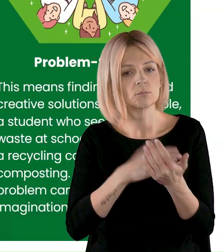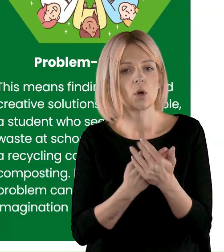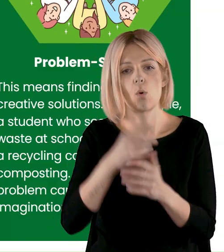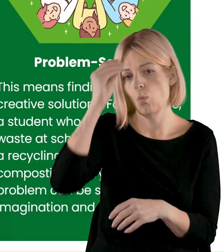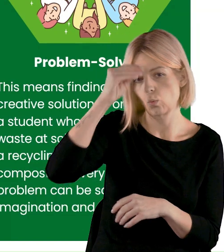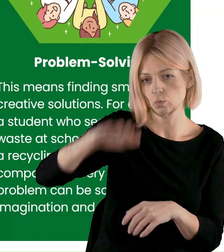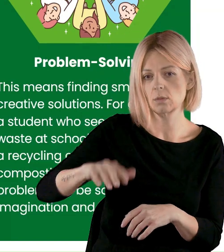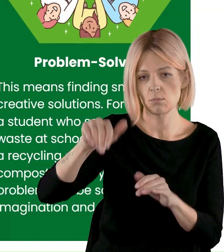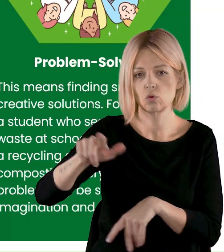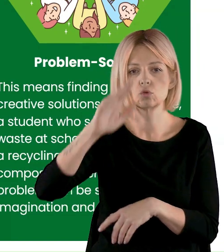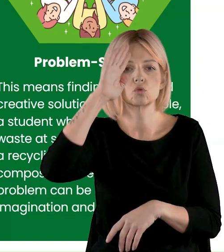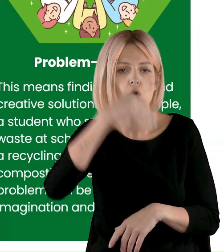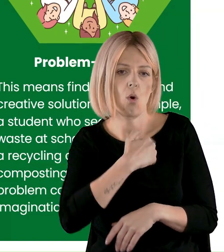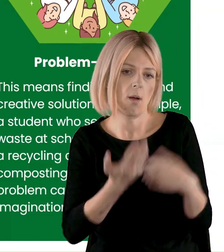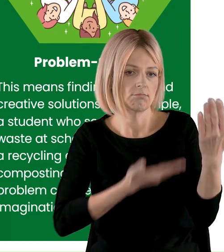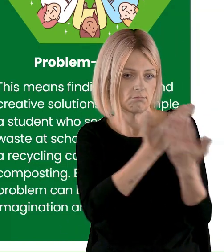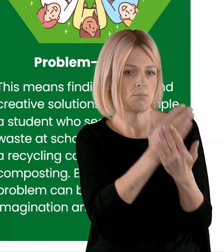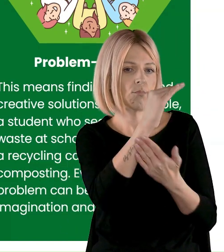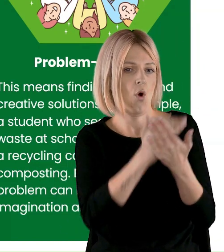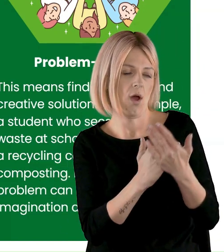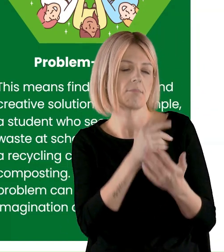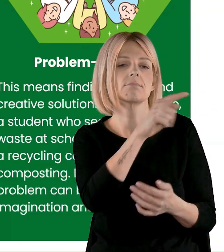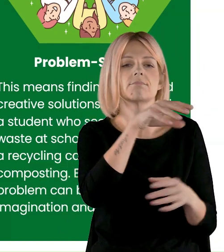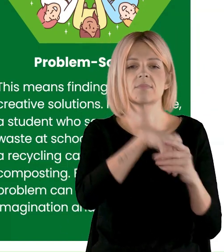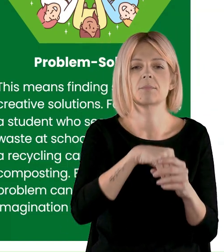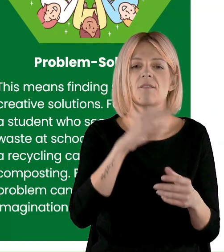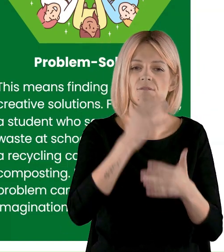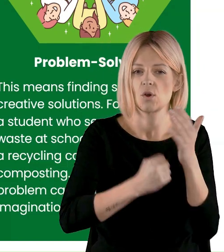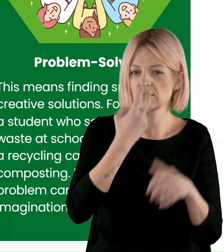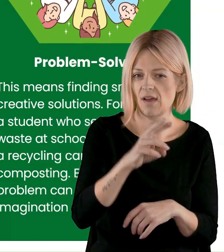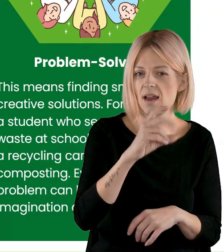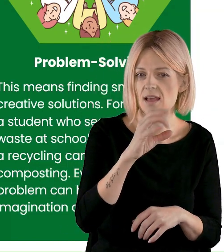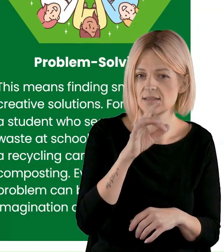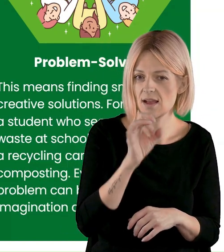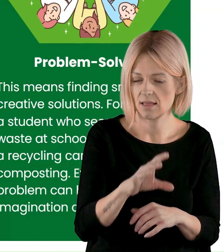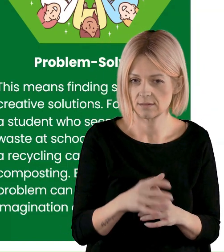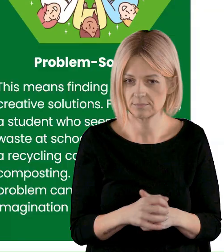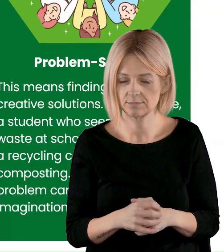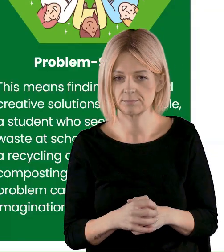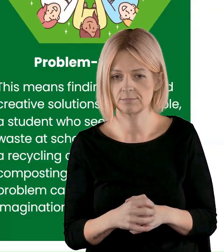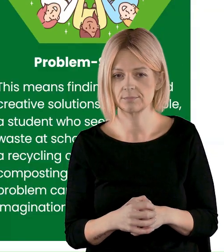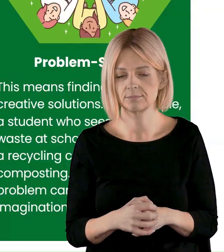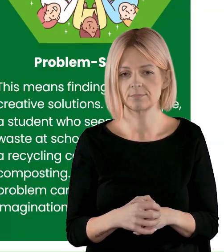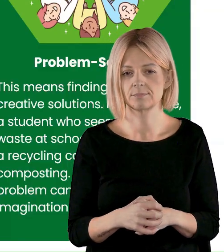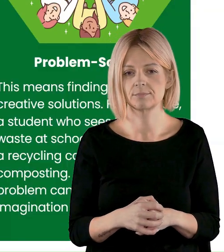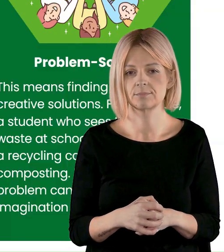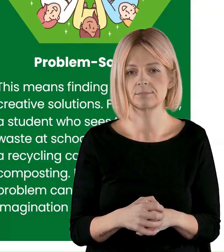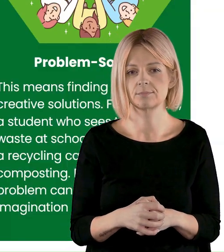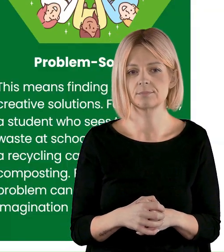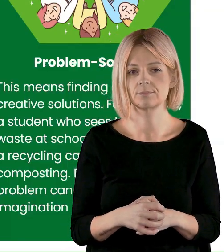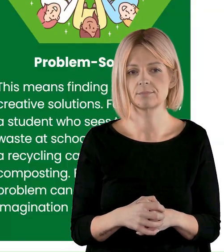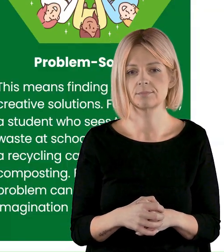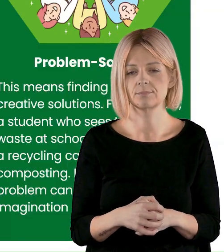the society, and in order to use the furniture, we need to buy them, so we are affecting the economy as